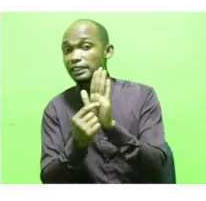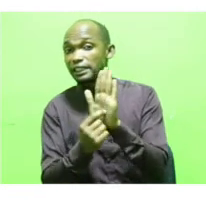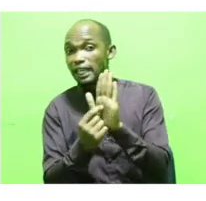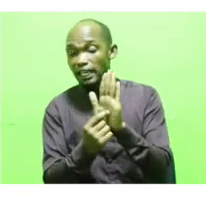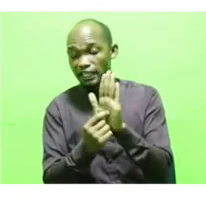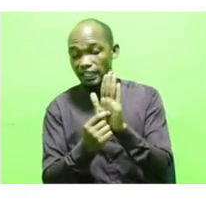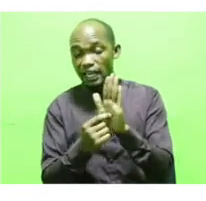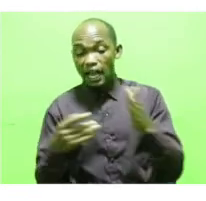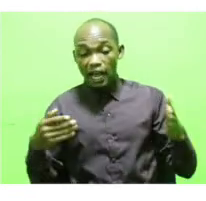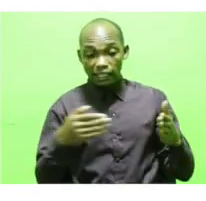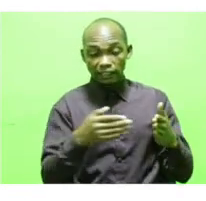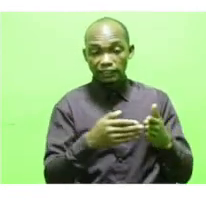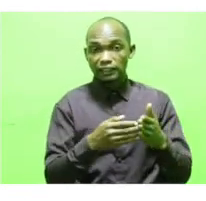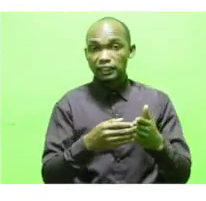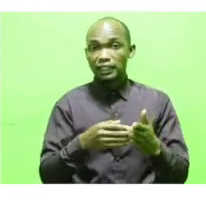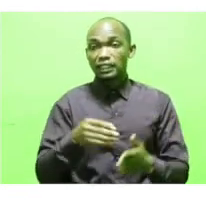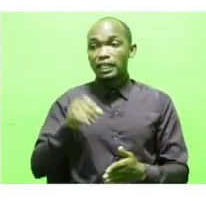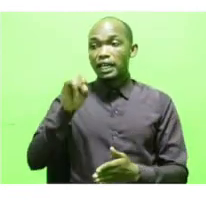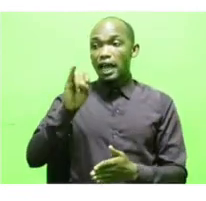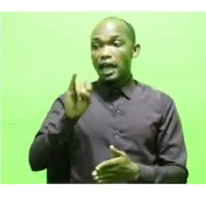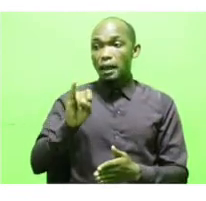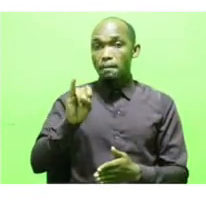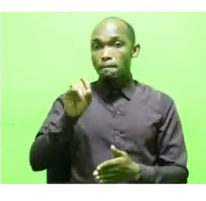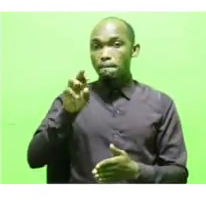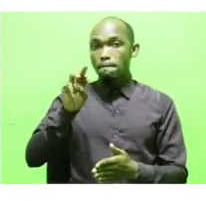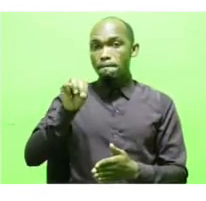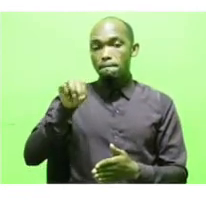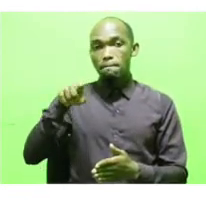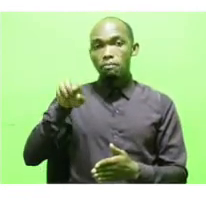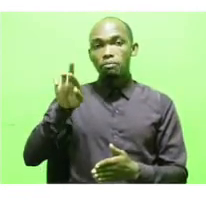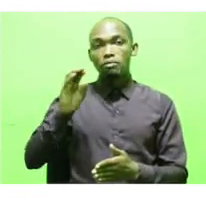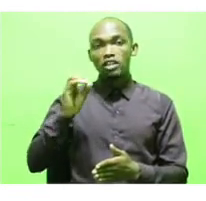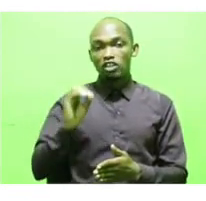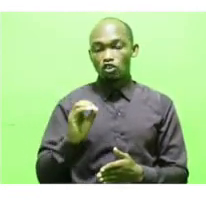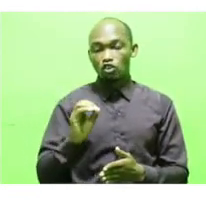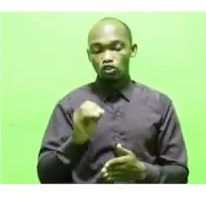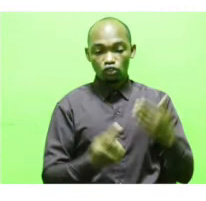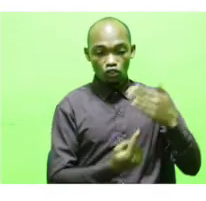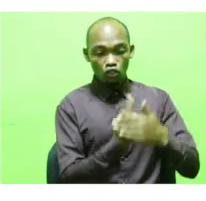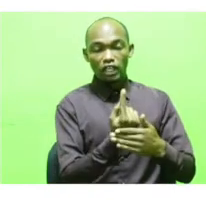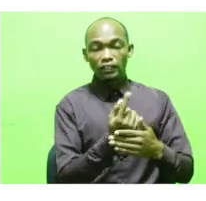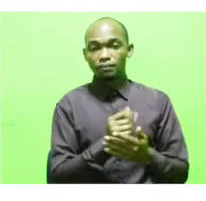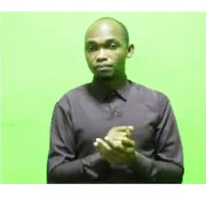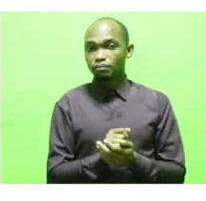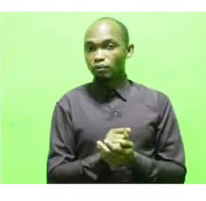until the embryo or until the fetus begins to form.